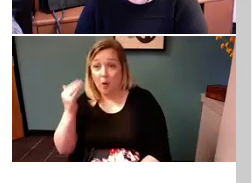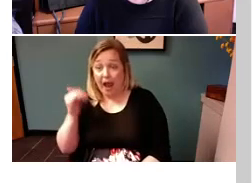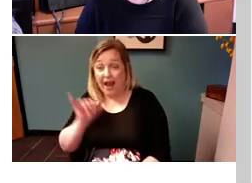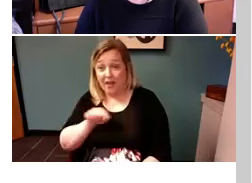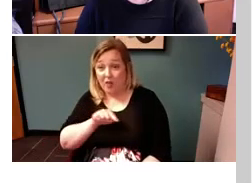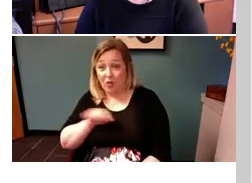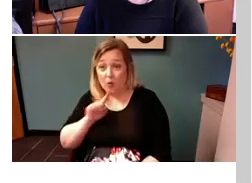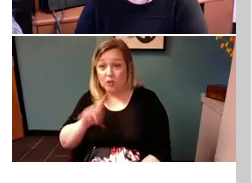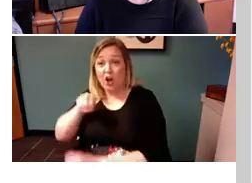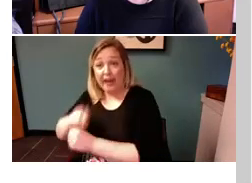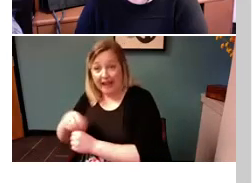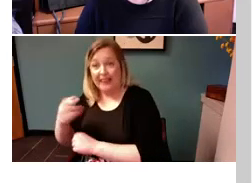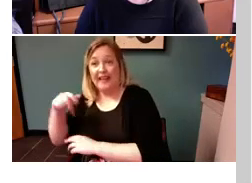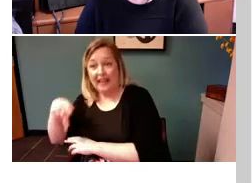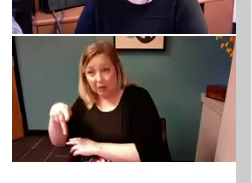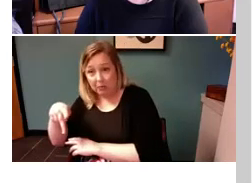the address ABCD.